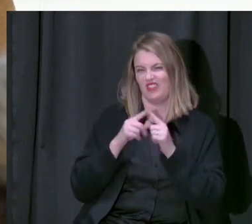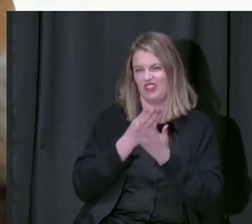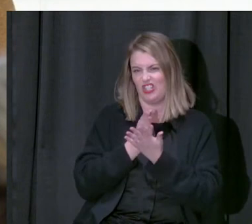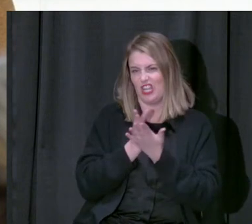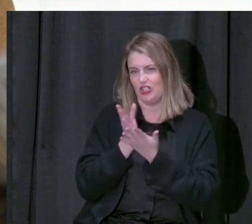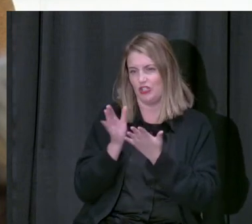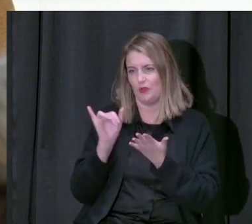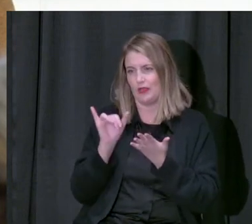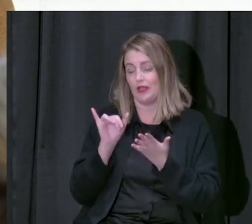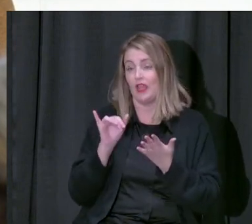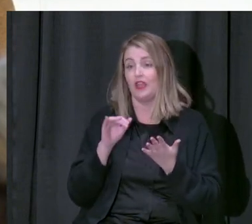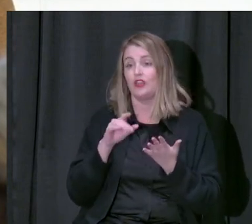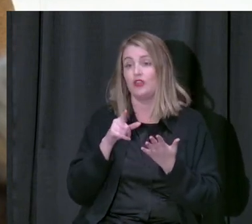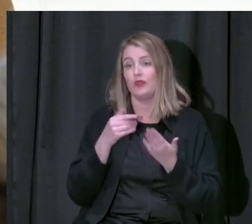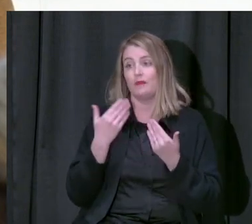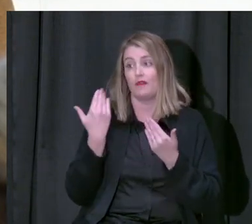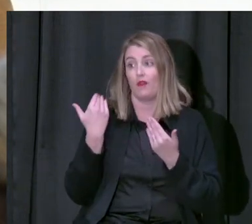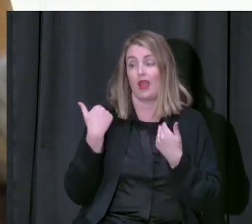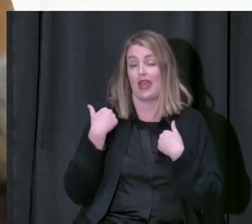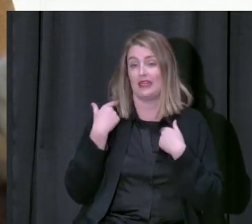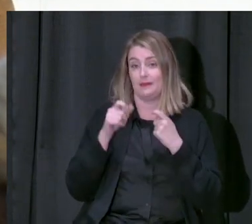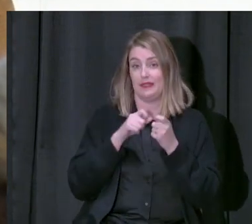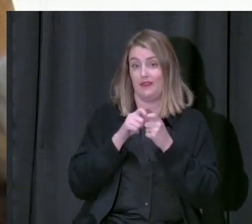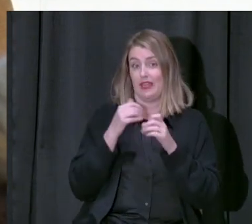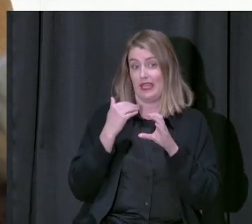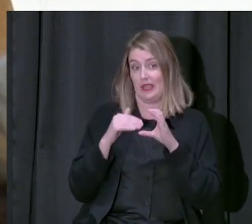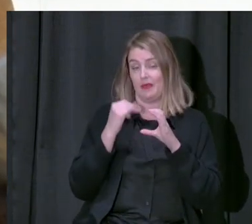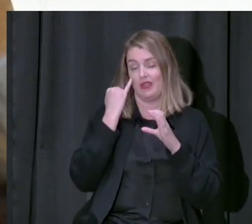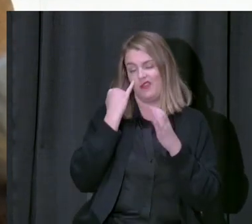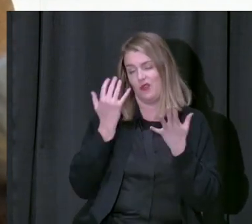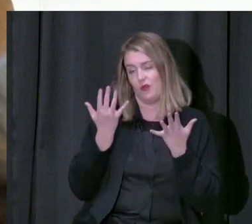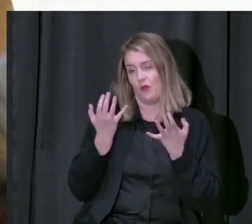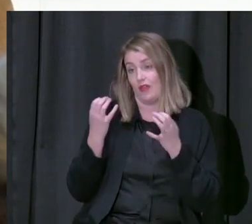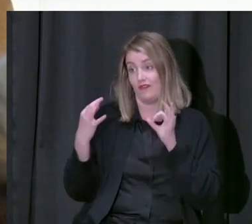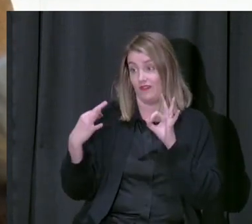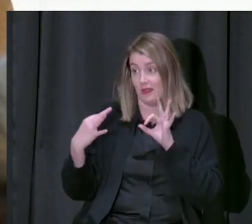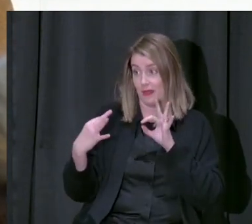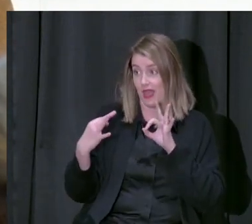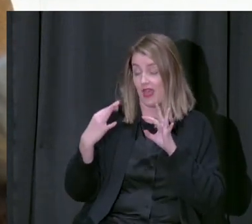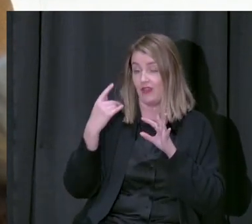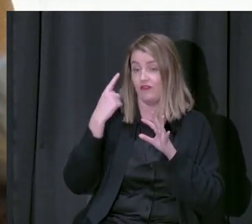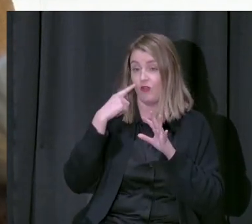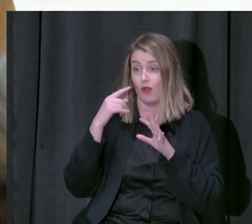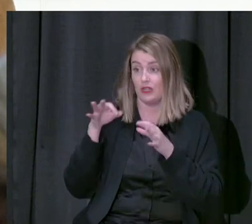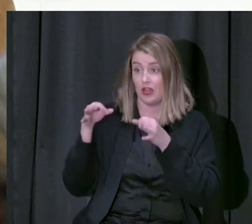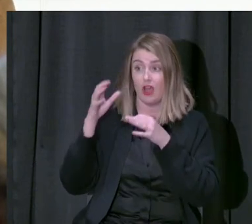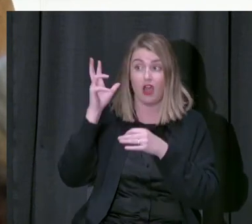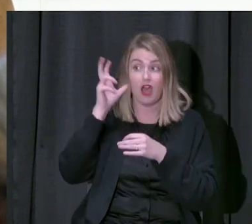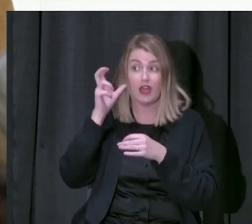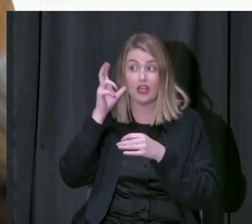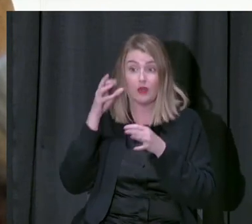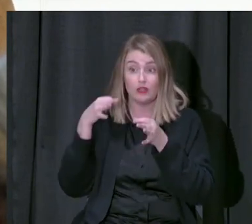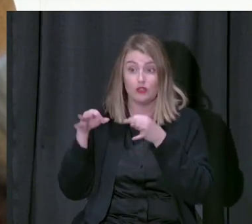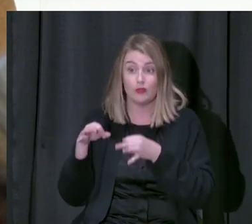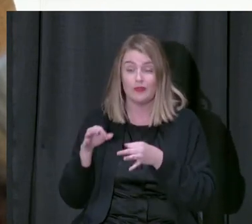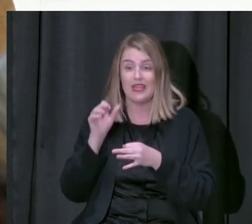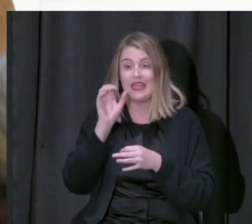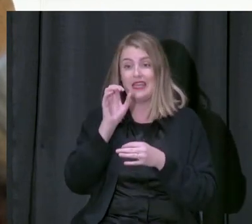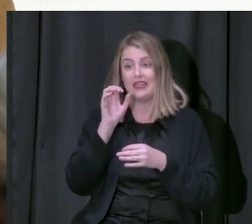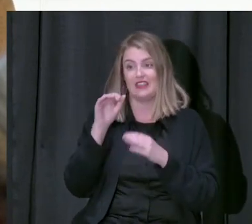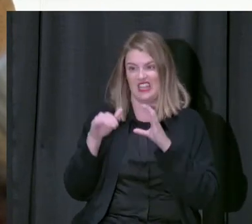Additionally, we have two specific email channels. If you want to give us feedback on audio descriptions, you can email us at